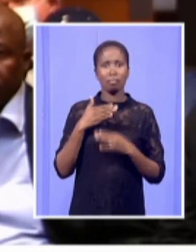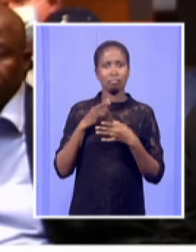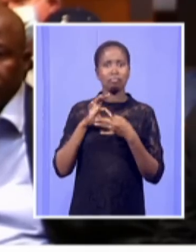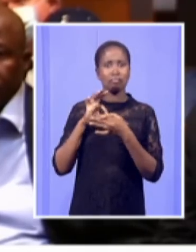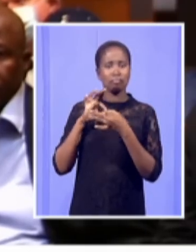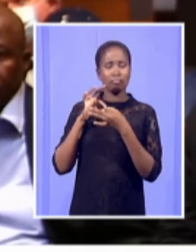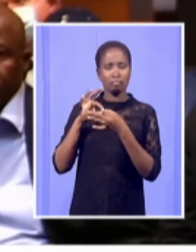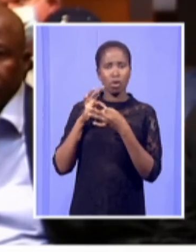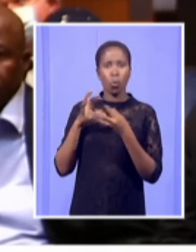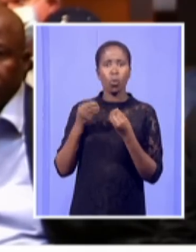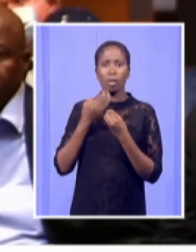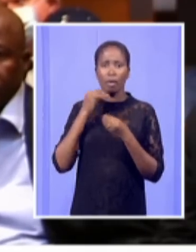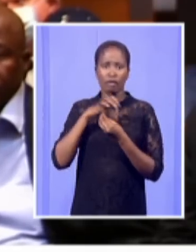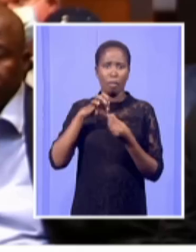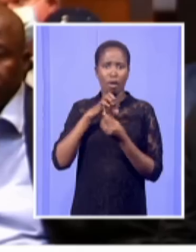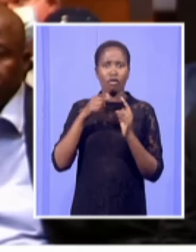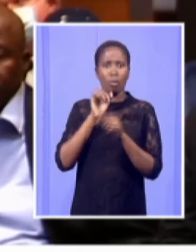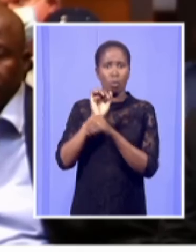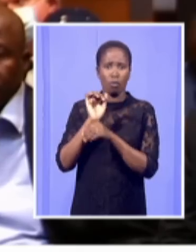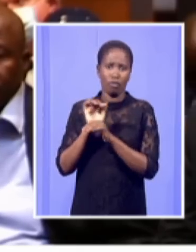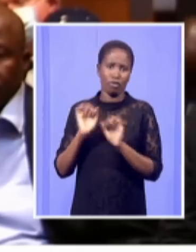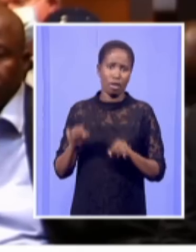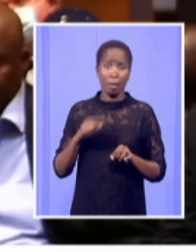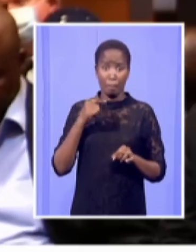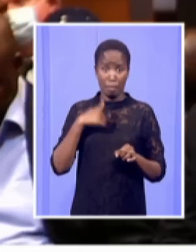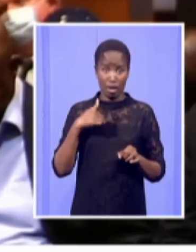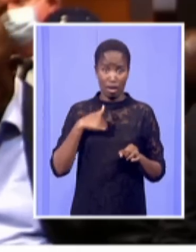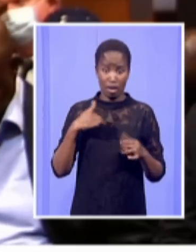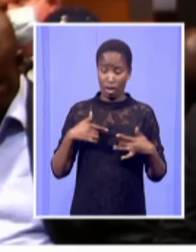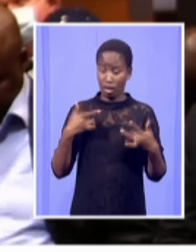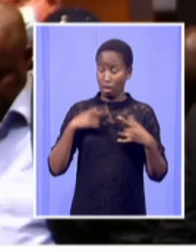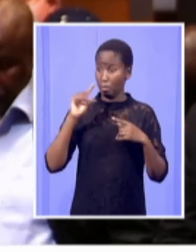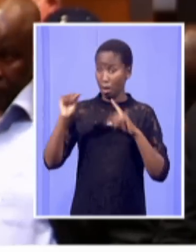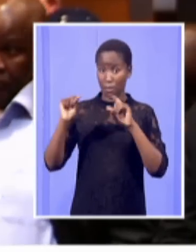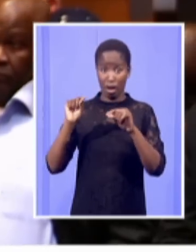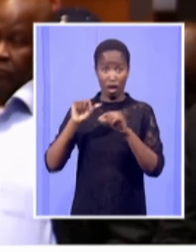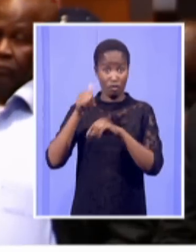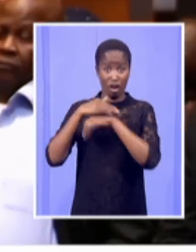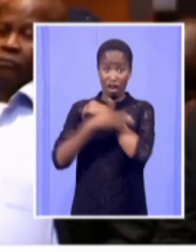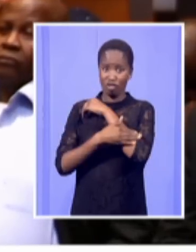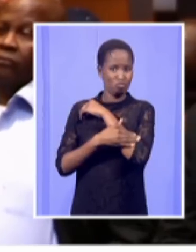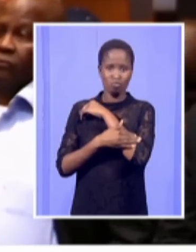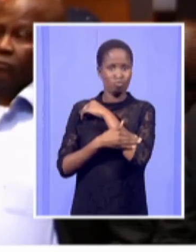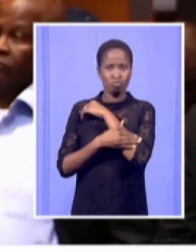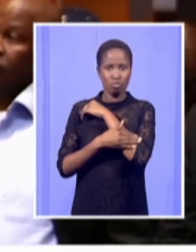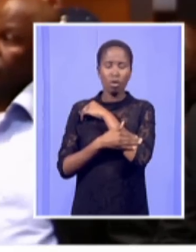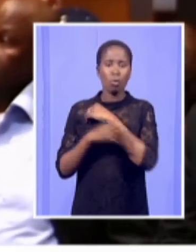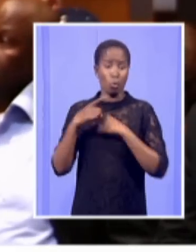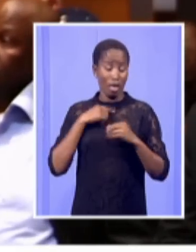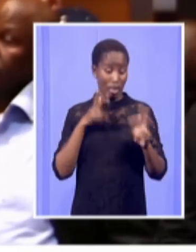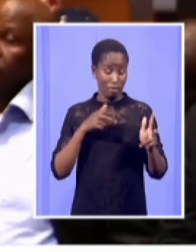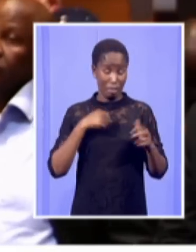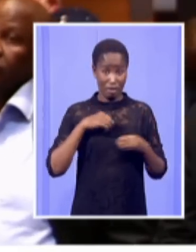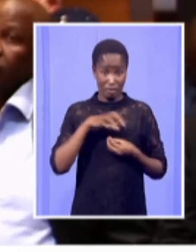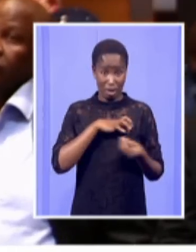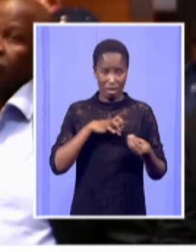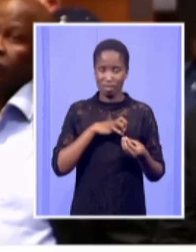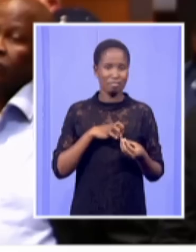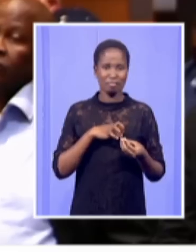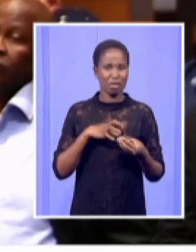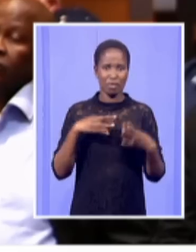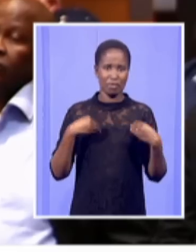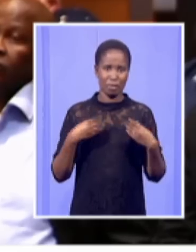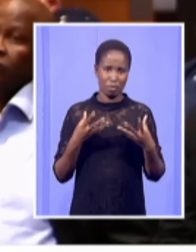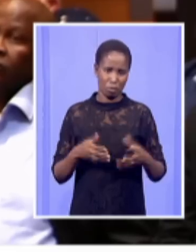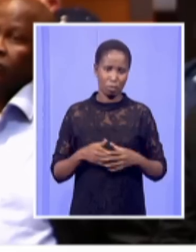in the Republic, and I have no intention of living the life of a fugitive from justice and from my family for the rest of my life. I understand the severity